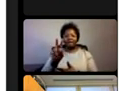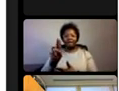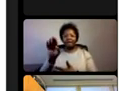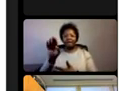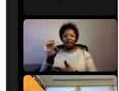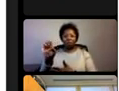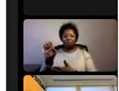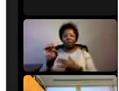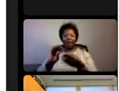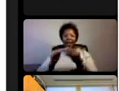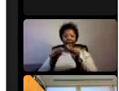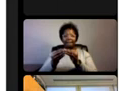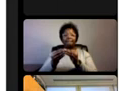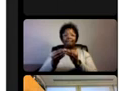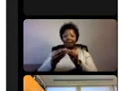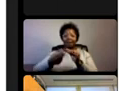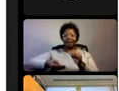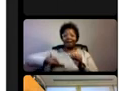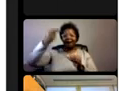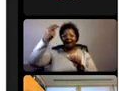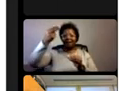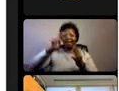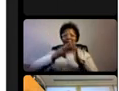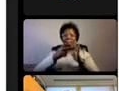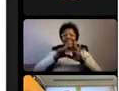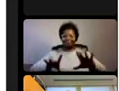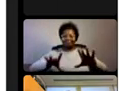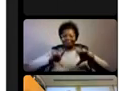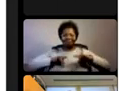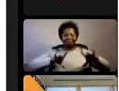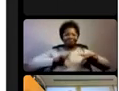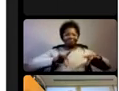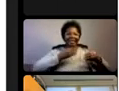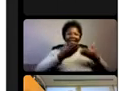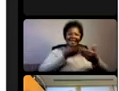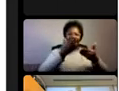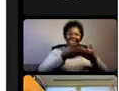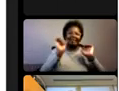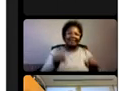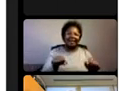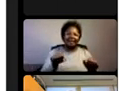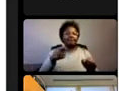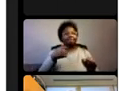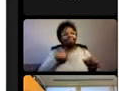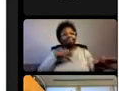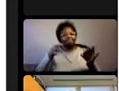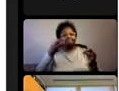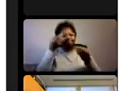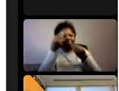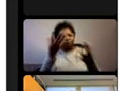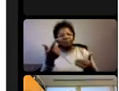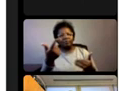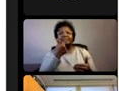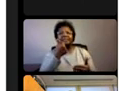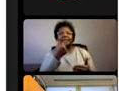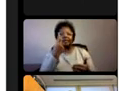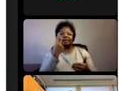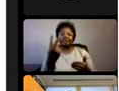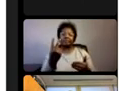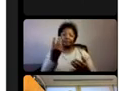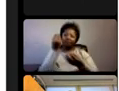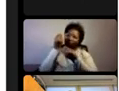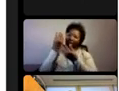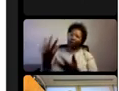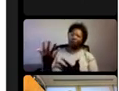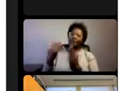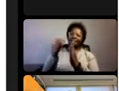the more contagious the disease, right? So think of it this way. Let's say when you look at the data out there, you Google